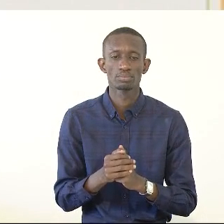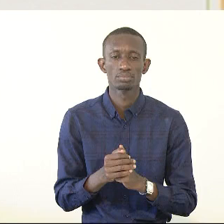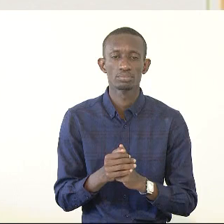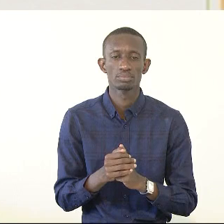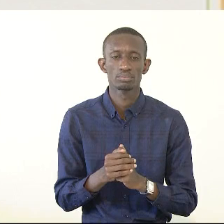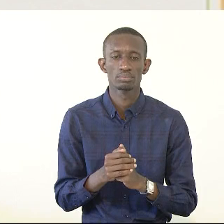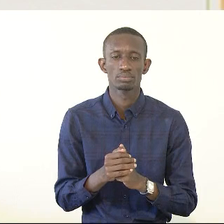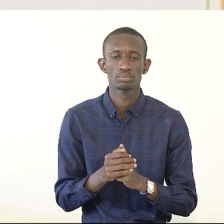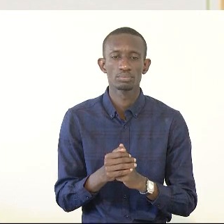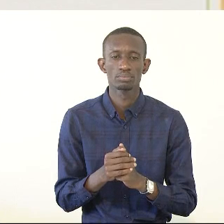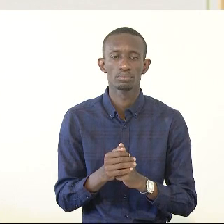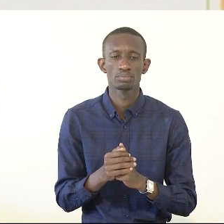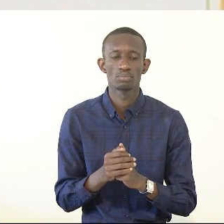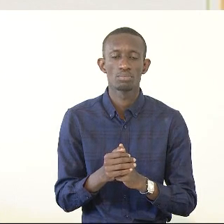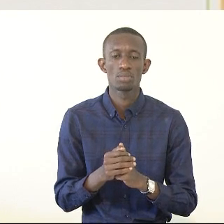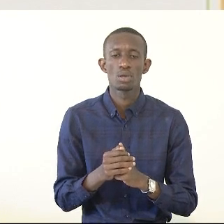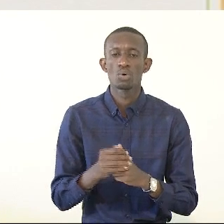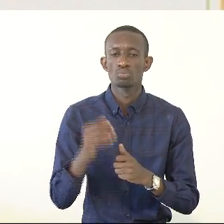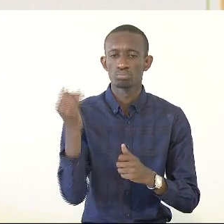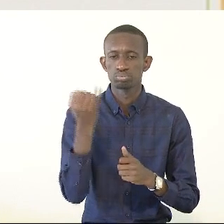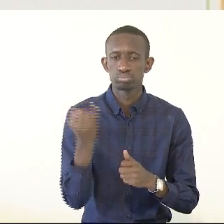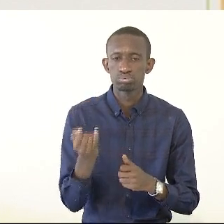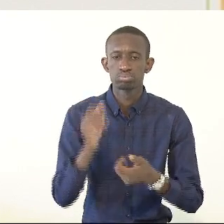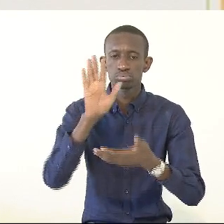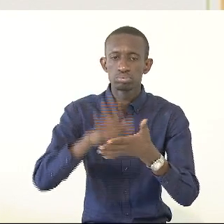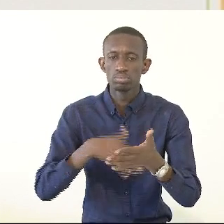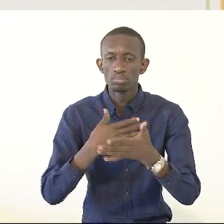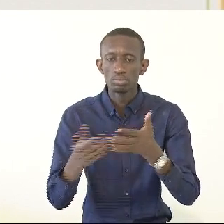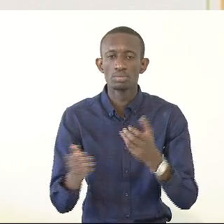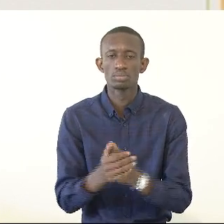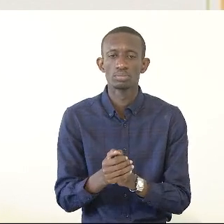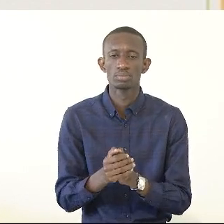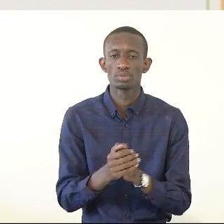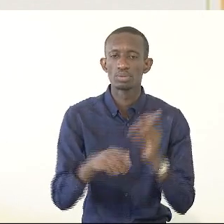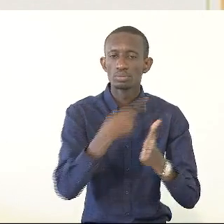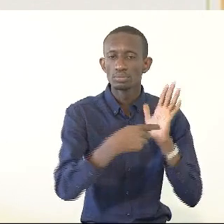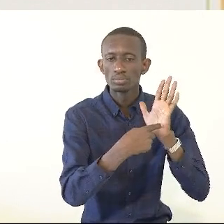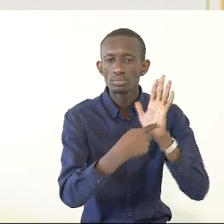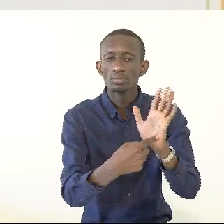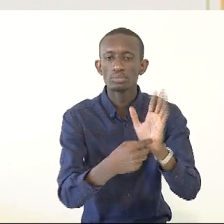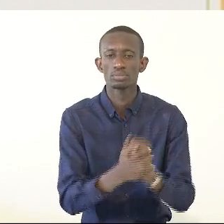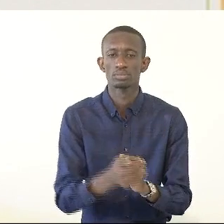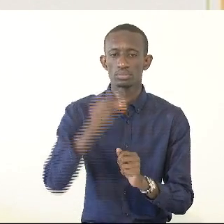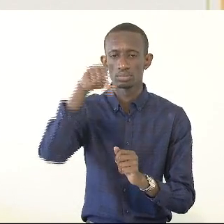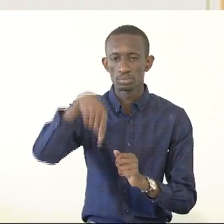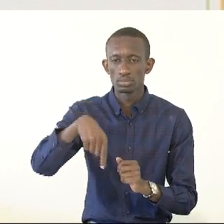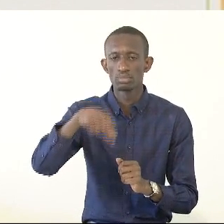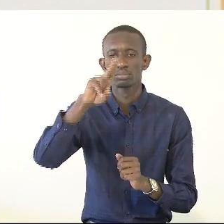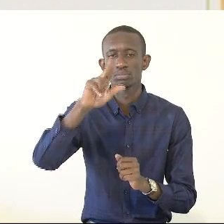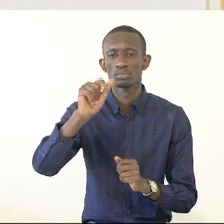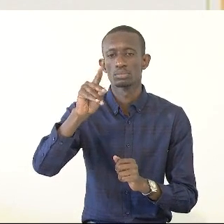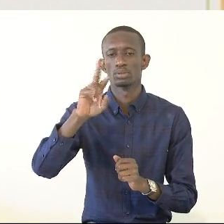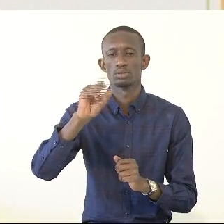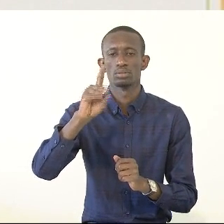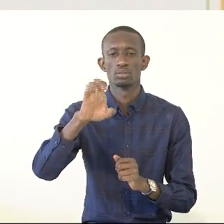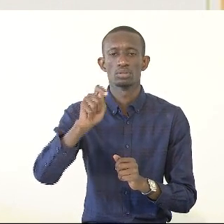to build a table of signs for a quadratic equation. And I also want you to be able to solve a